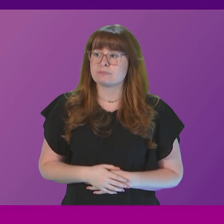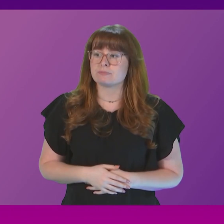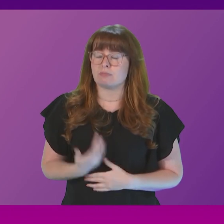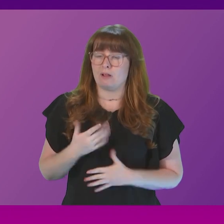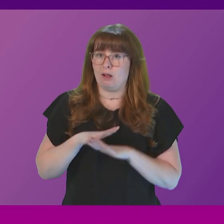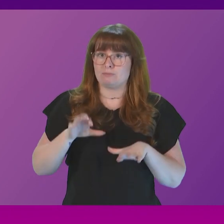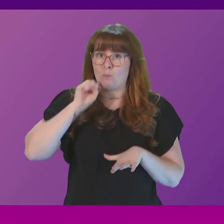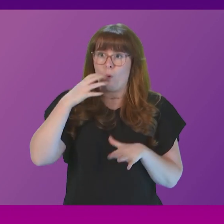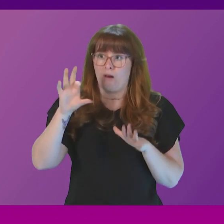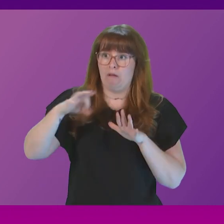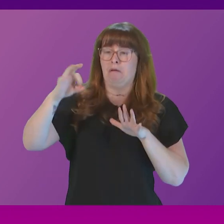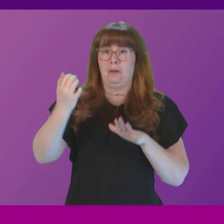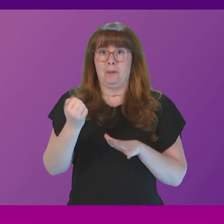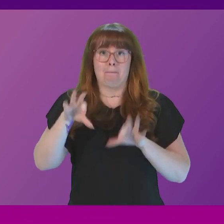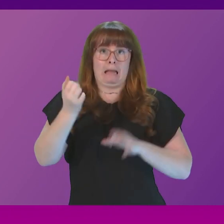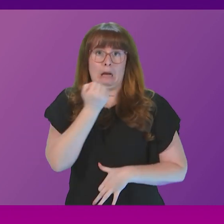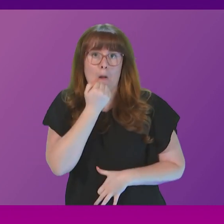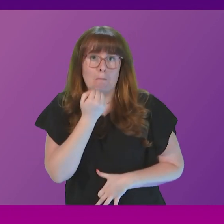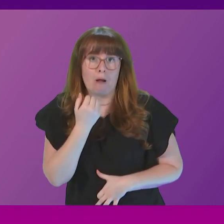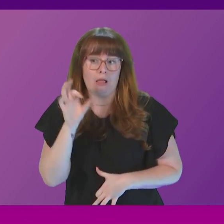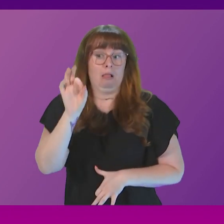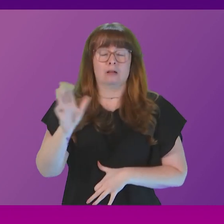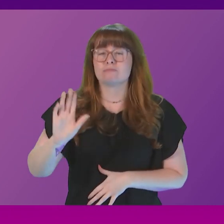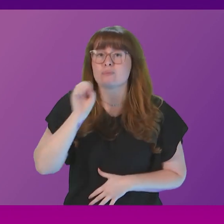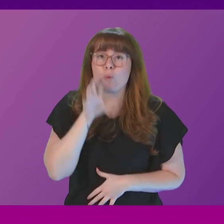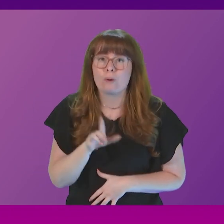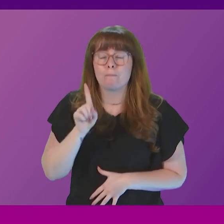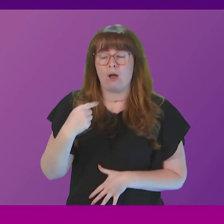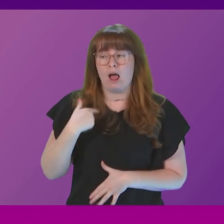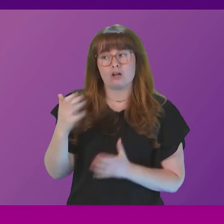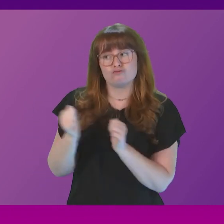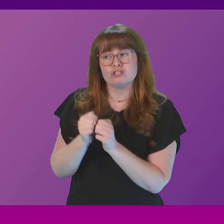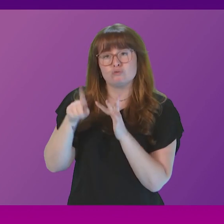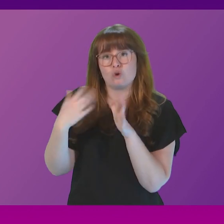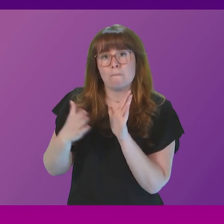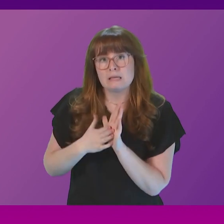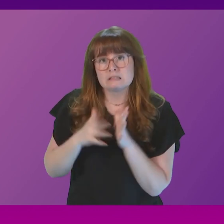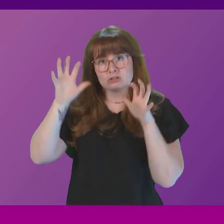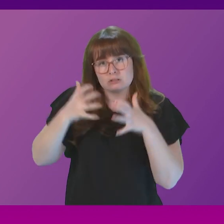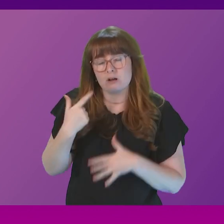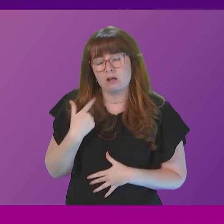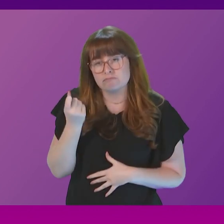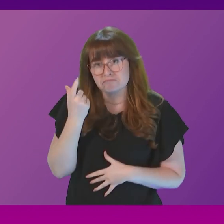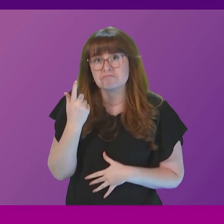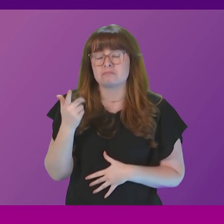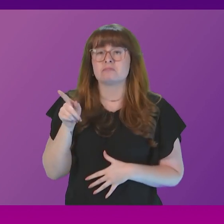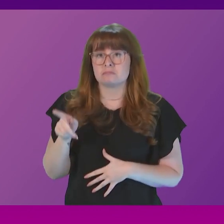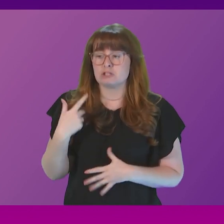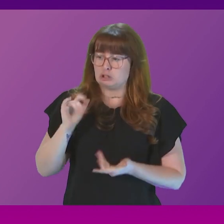number out of thin air necessarily, but I do share John Mason's concern at times that we